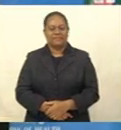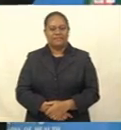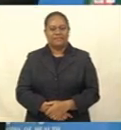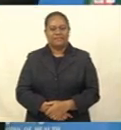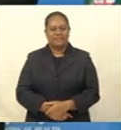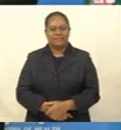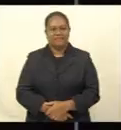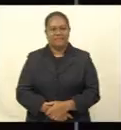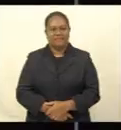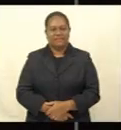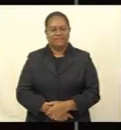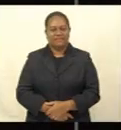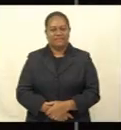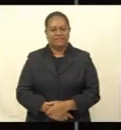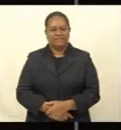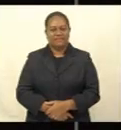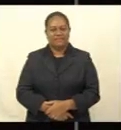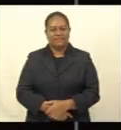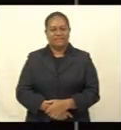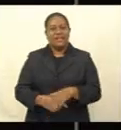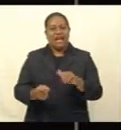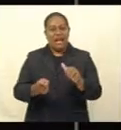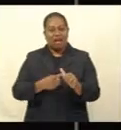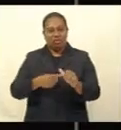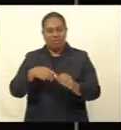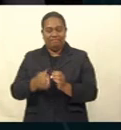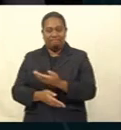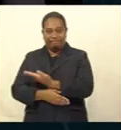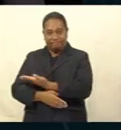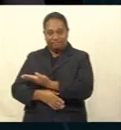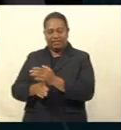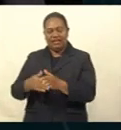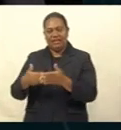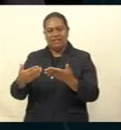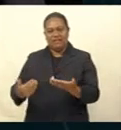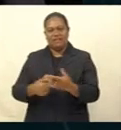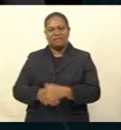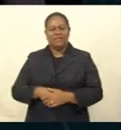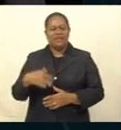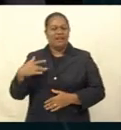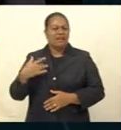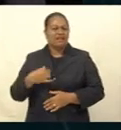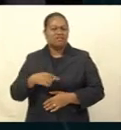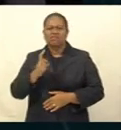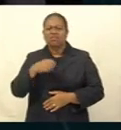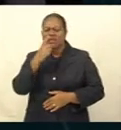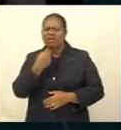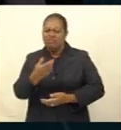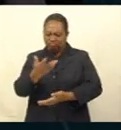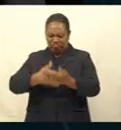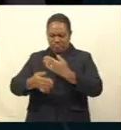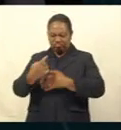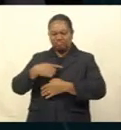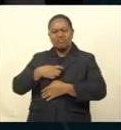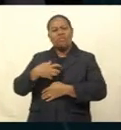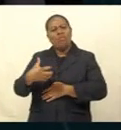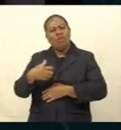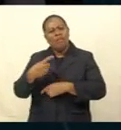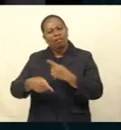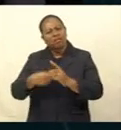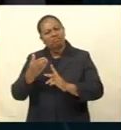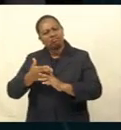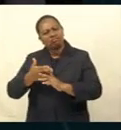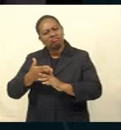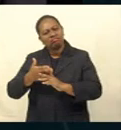if something changes. Aquila Dama is live now. Aquila, what more can you tell us about the Suva-Nosori lockdown?